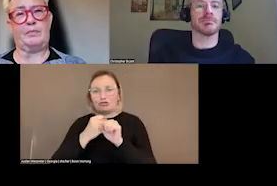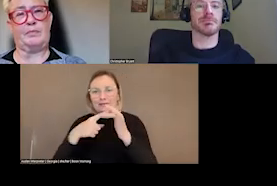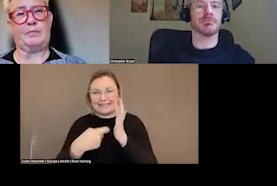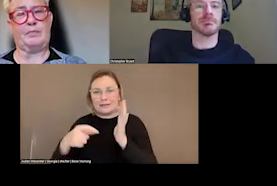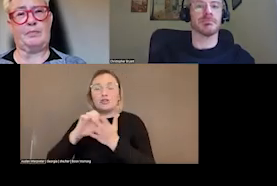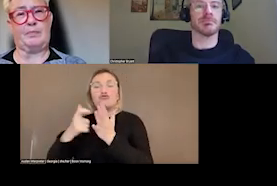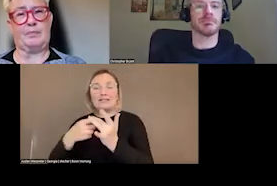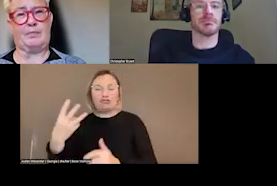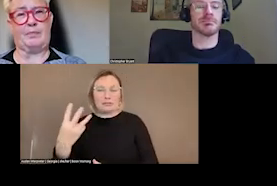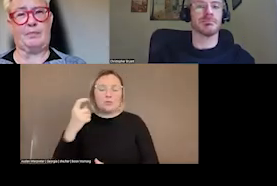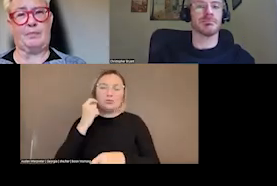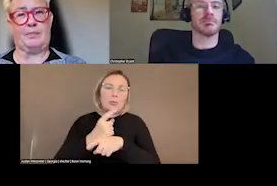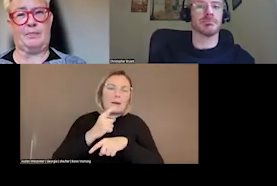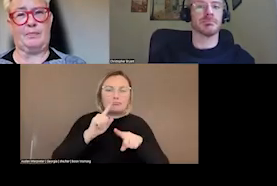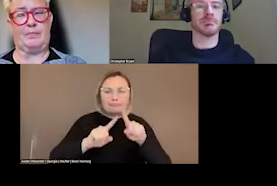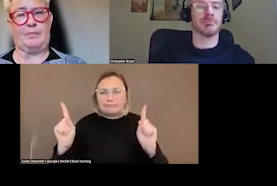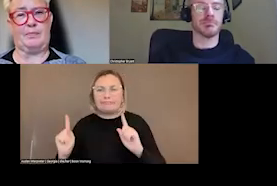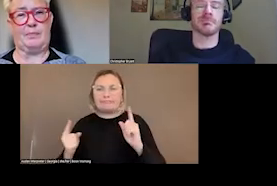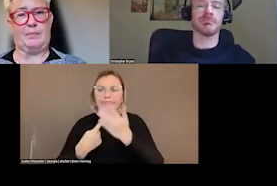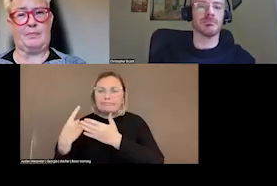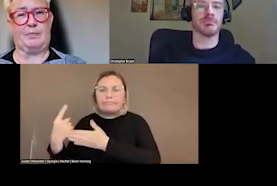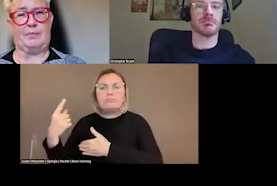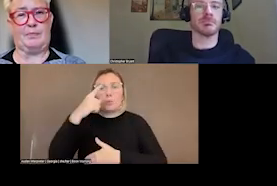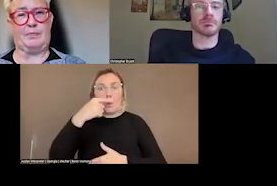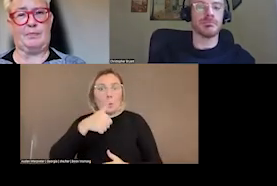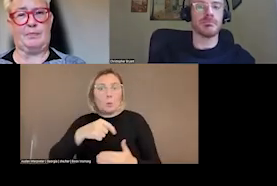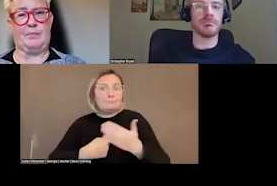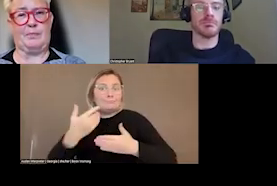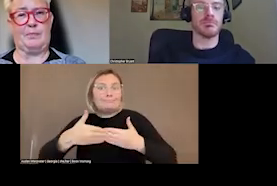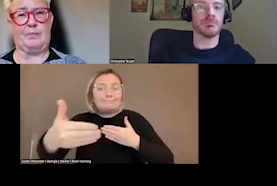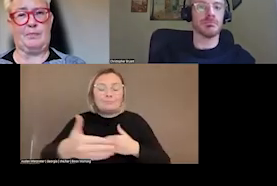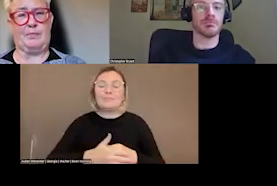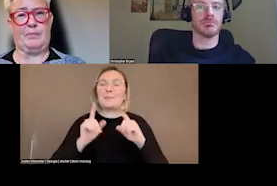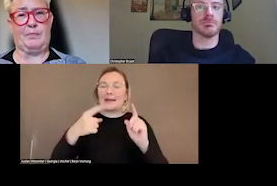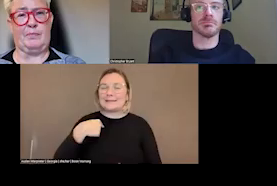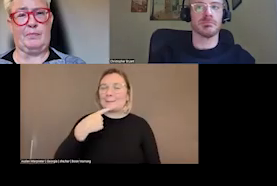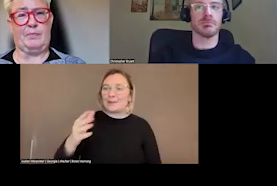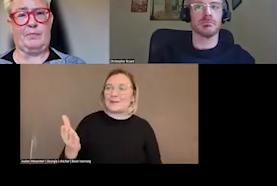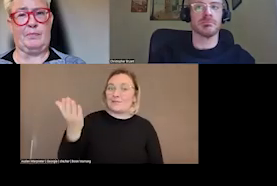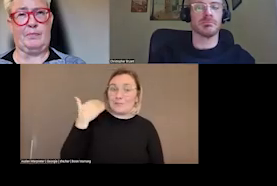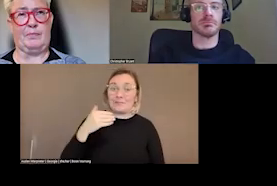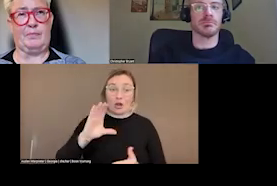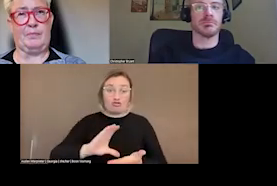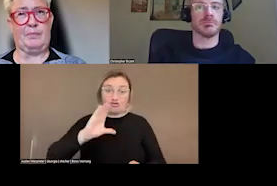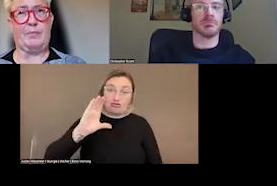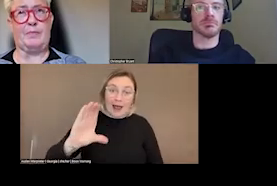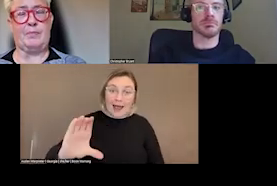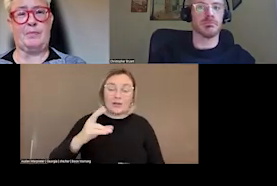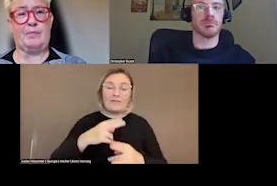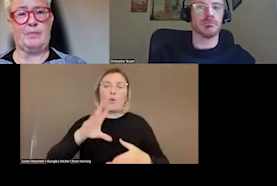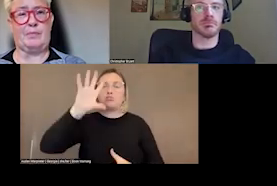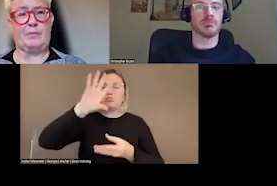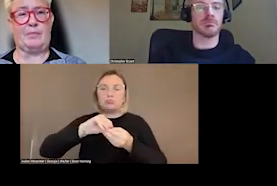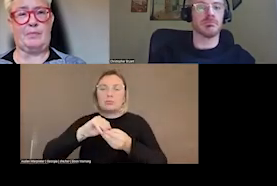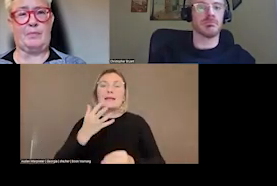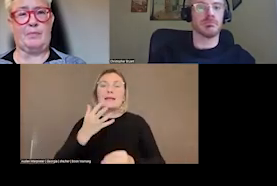some variances and opportunities that you can take advantage of. But as I said, these grants are for a total amount